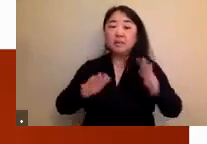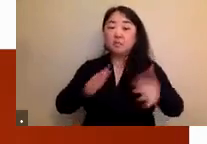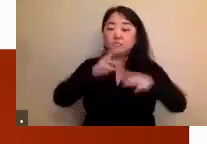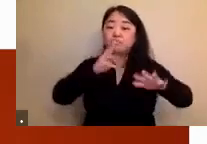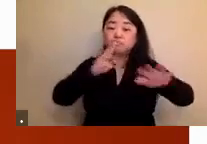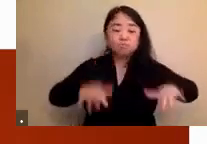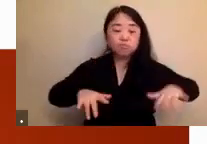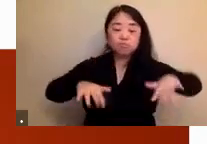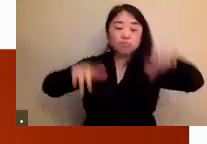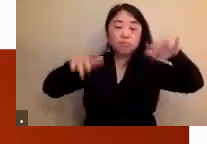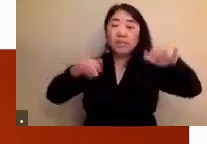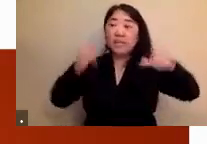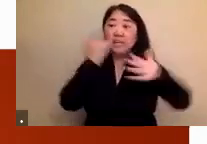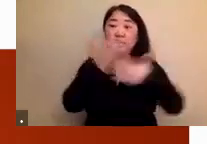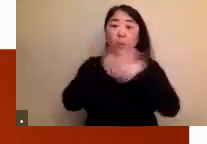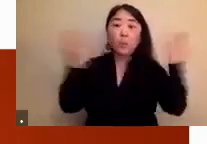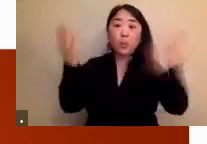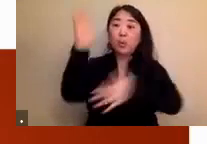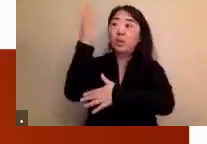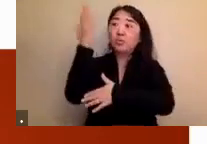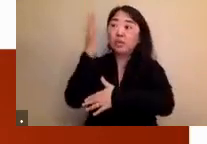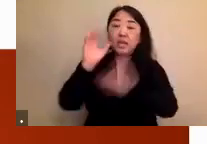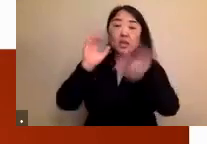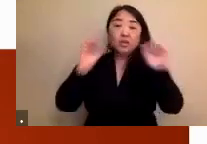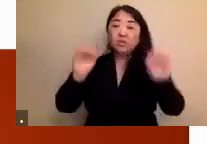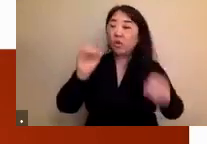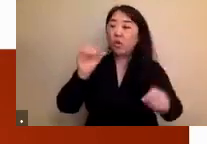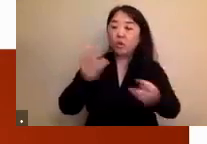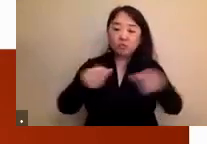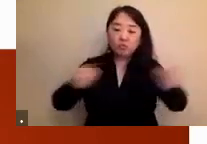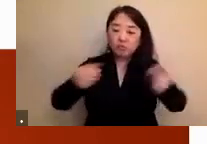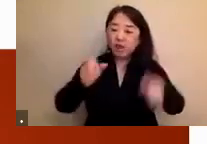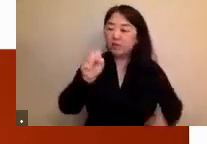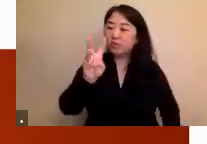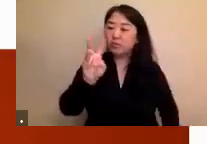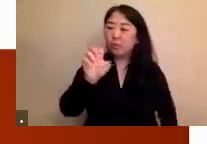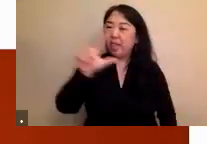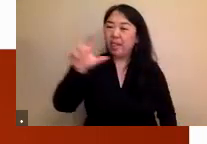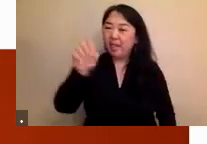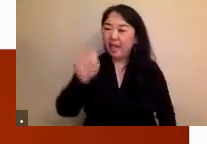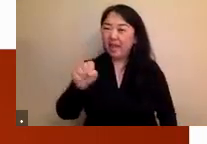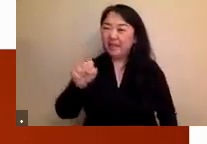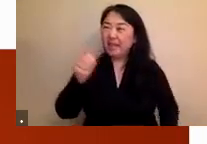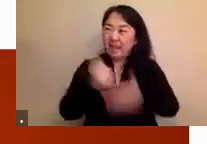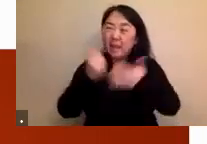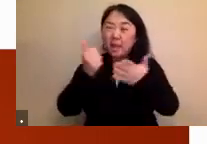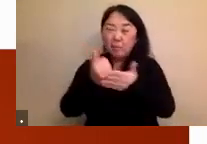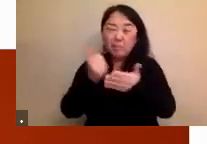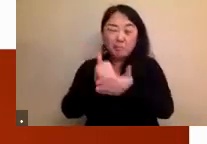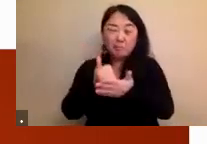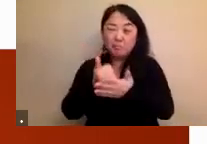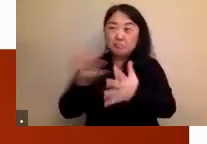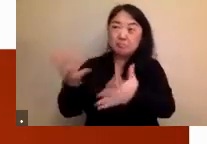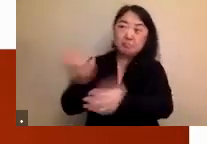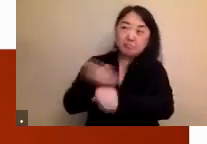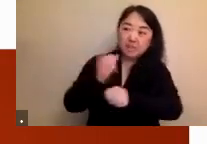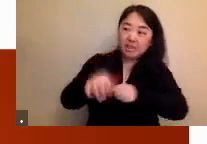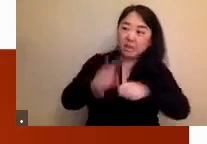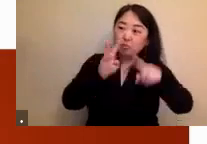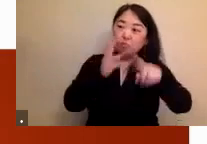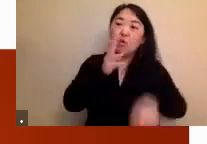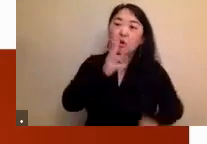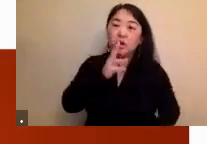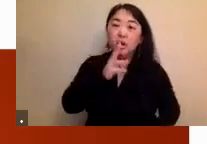any ground swells to capture to water. So ultimately, at the end of the day, all of the impervious